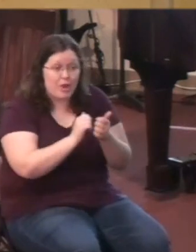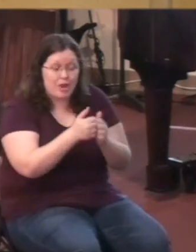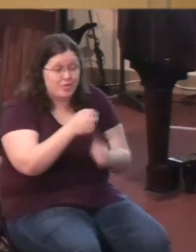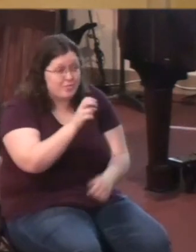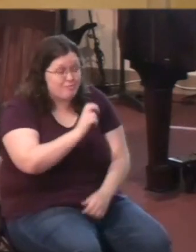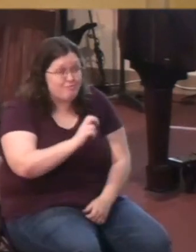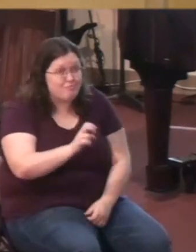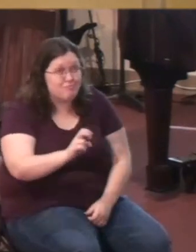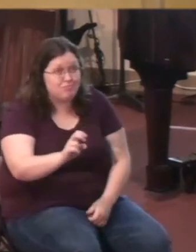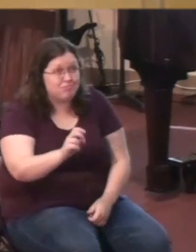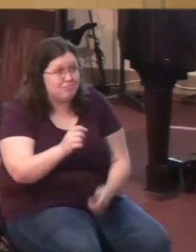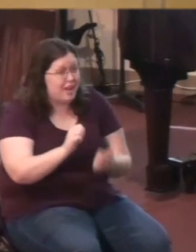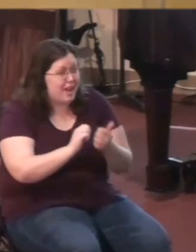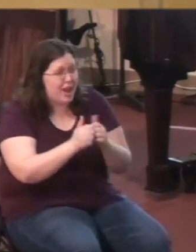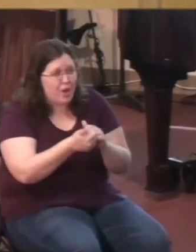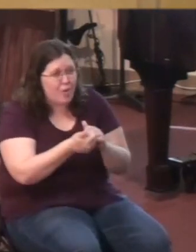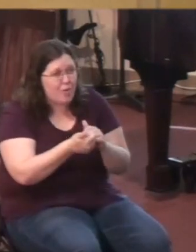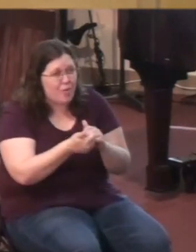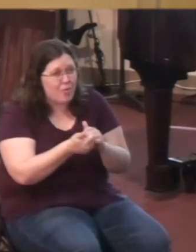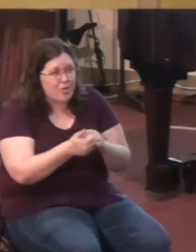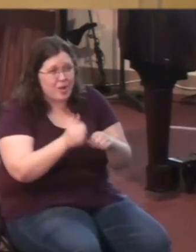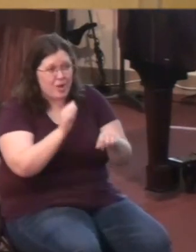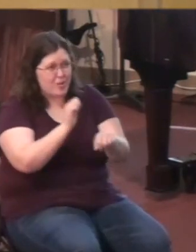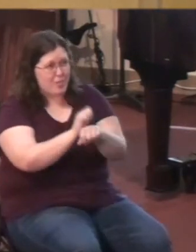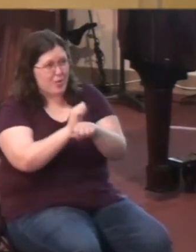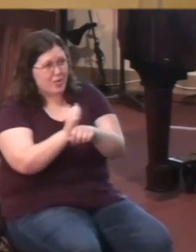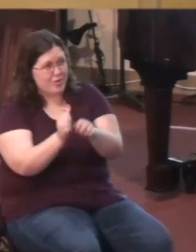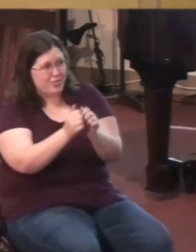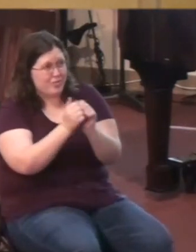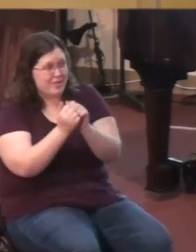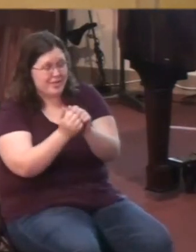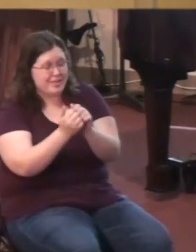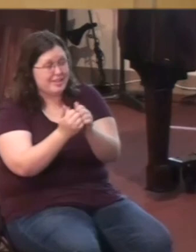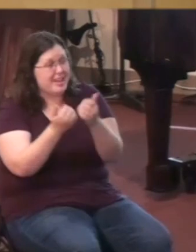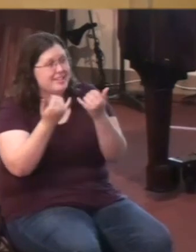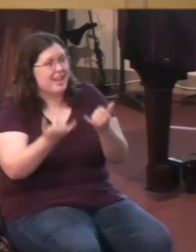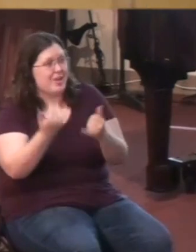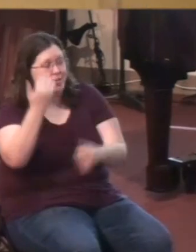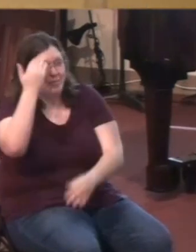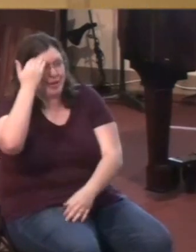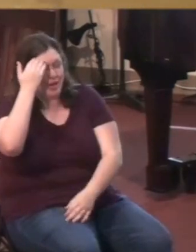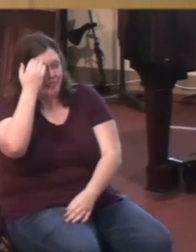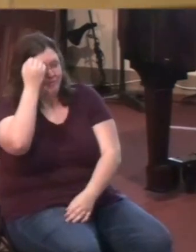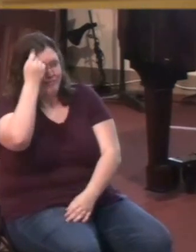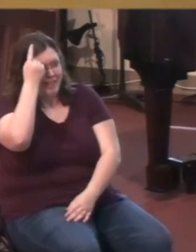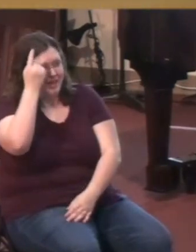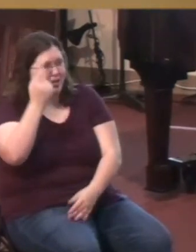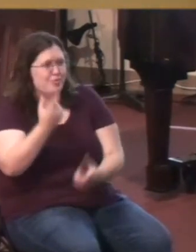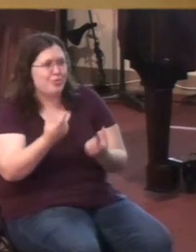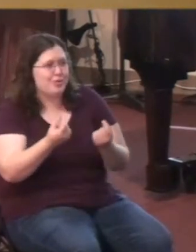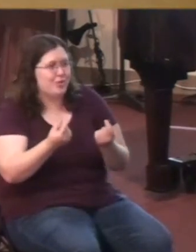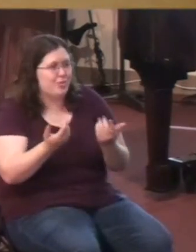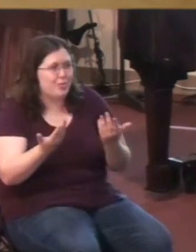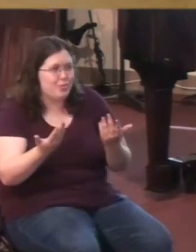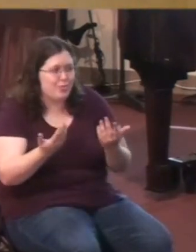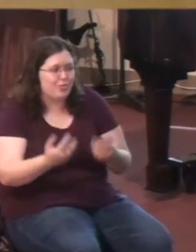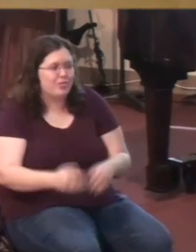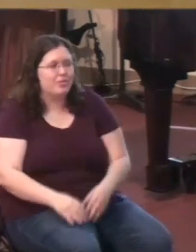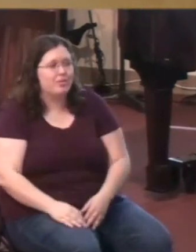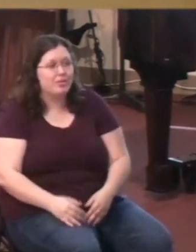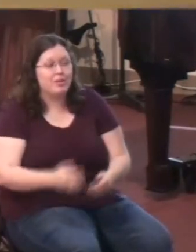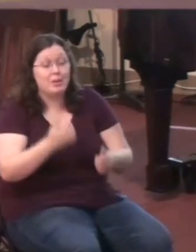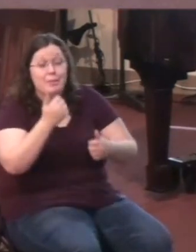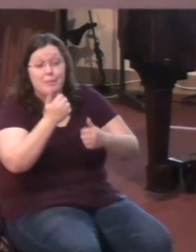that? How do we actually work with this now that we have this knowledge? Well, if most of us here are